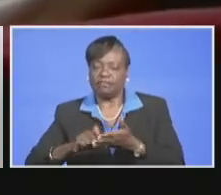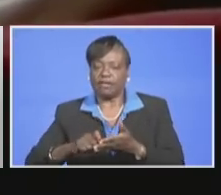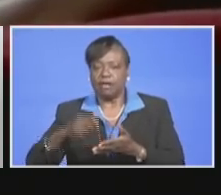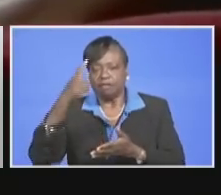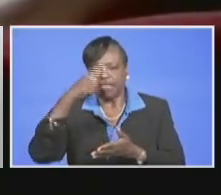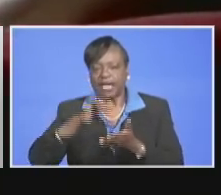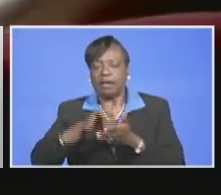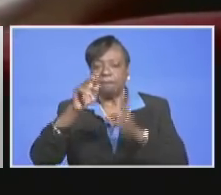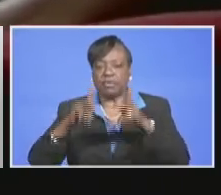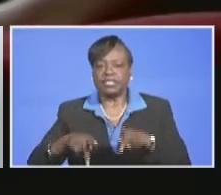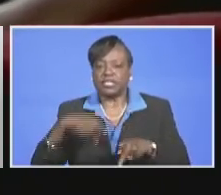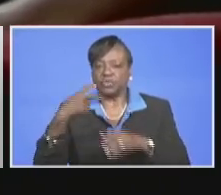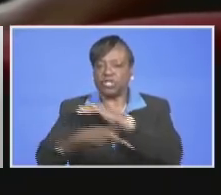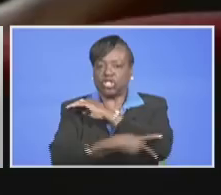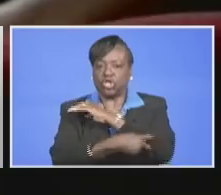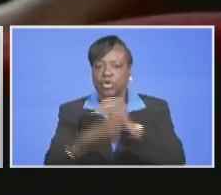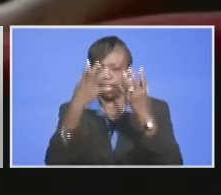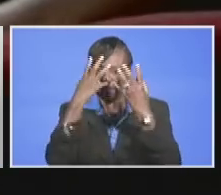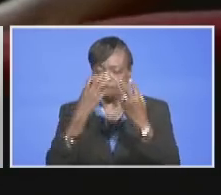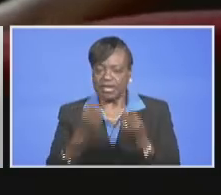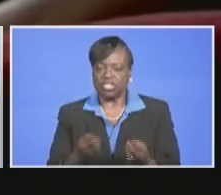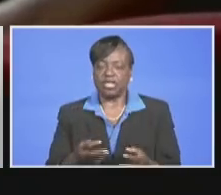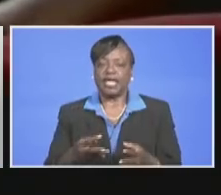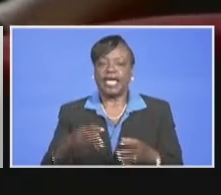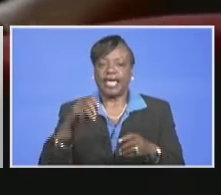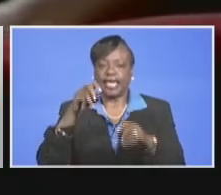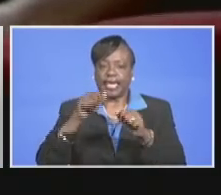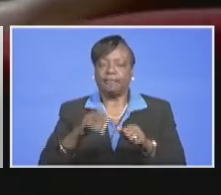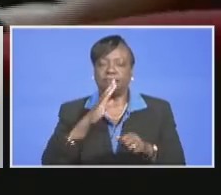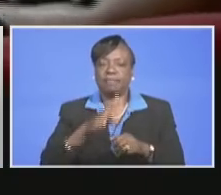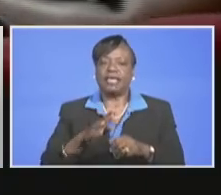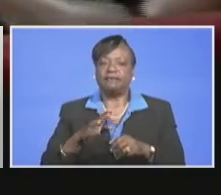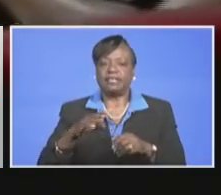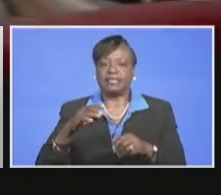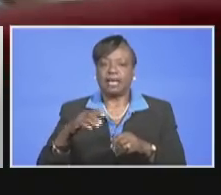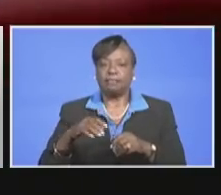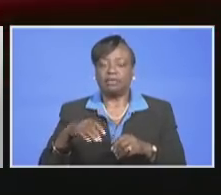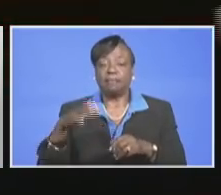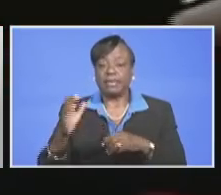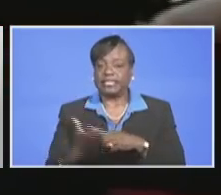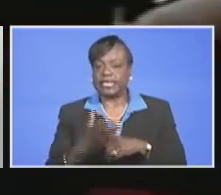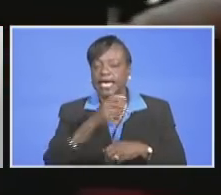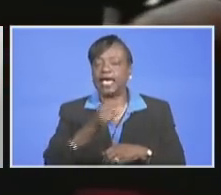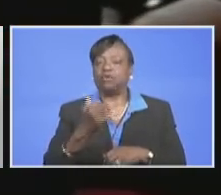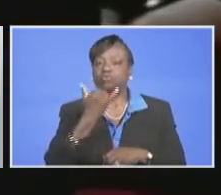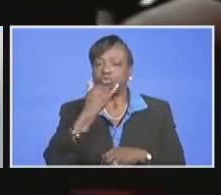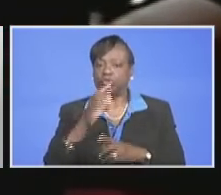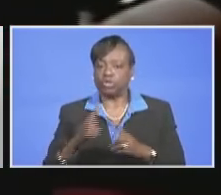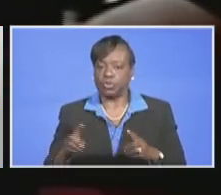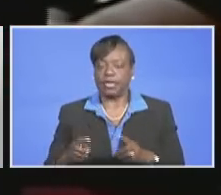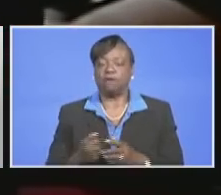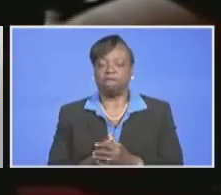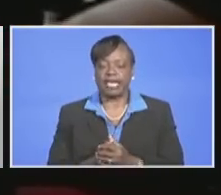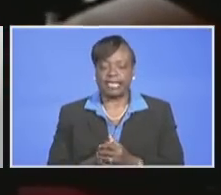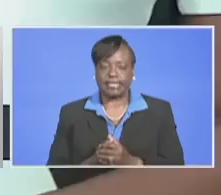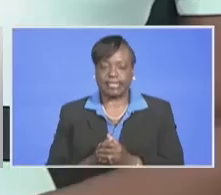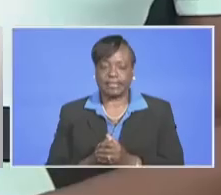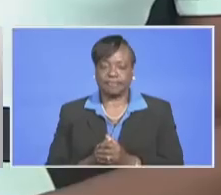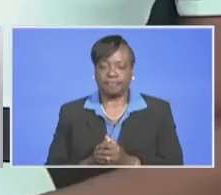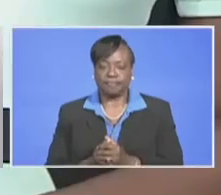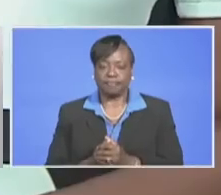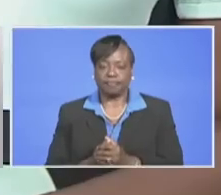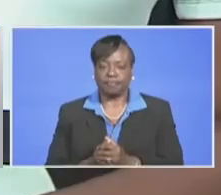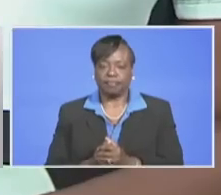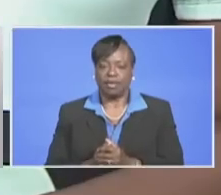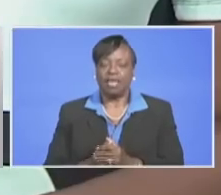information can also find themselves committing an offence. Betty Thompson-Moss, ZNS Network News.